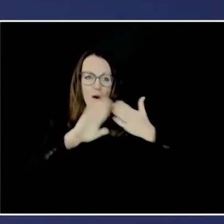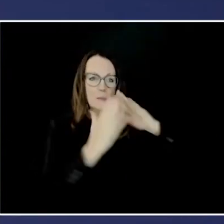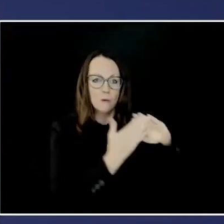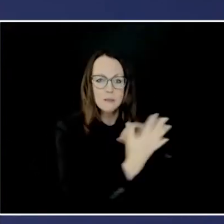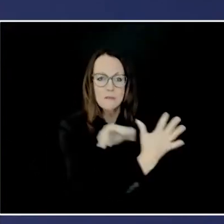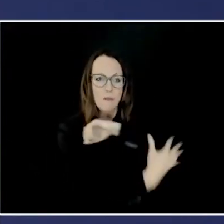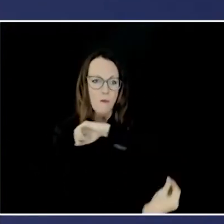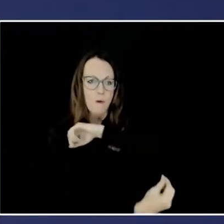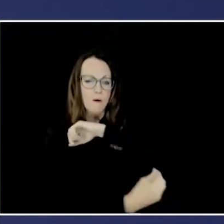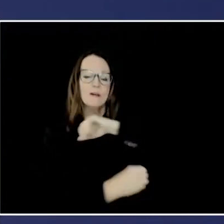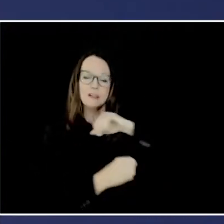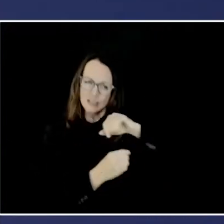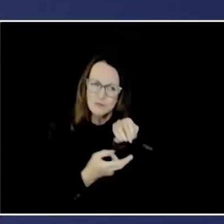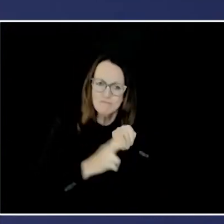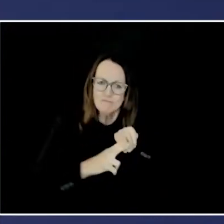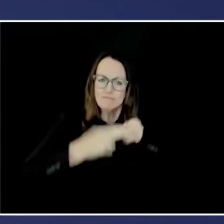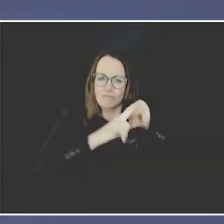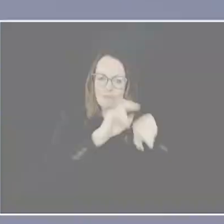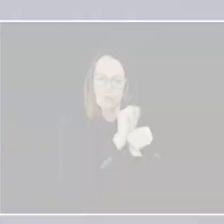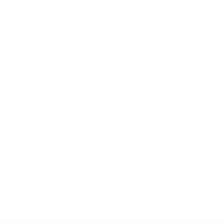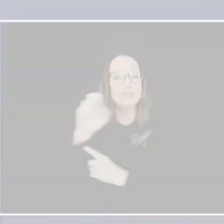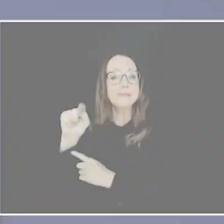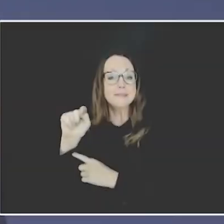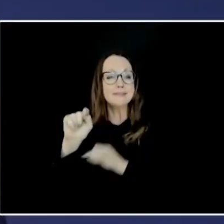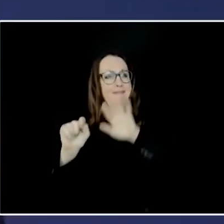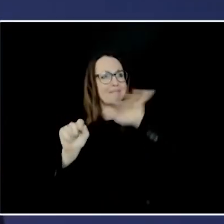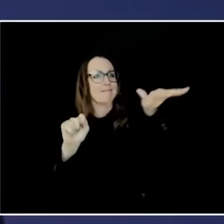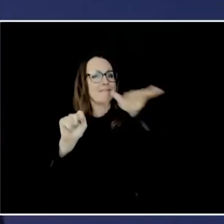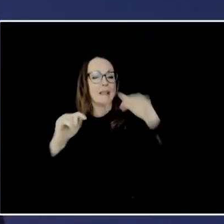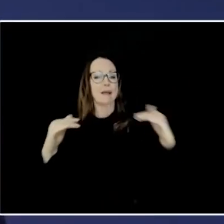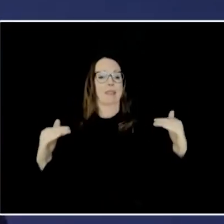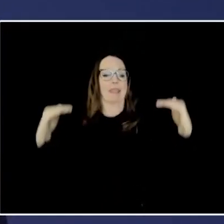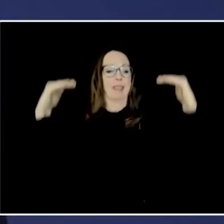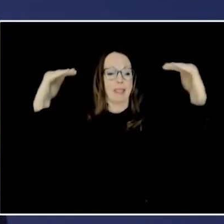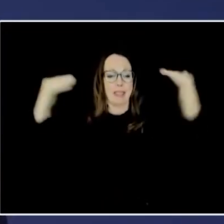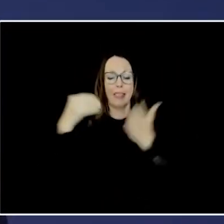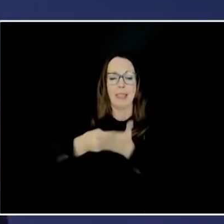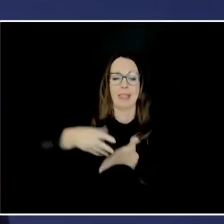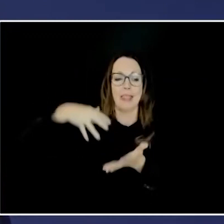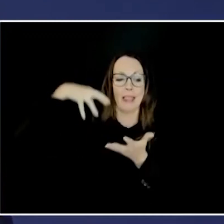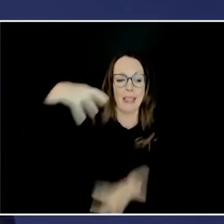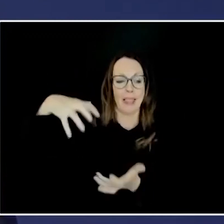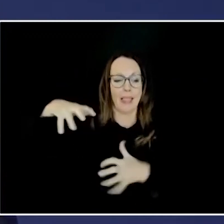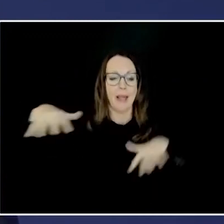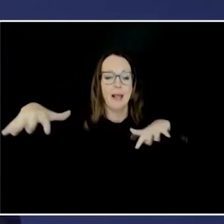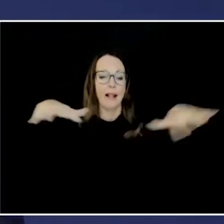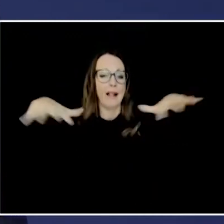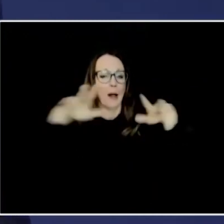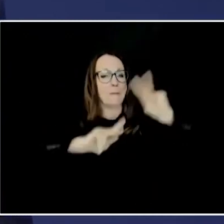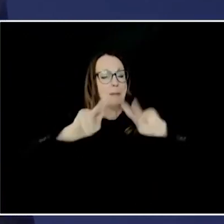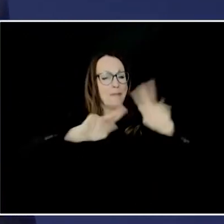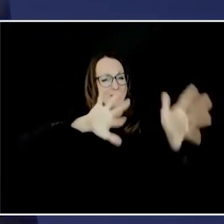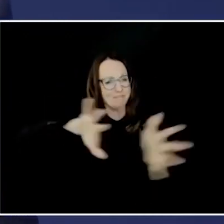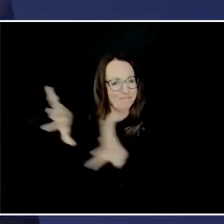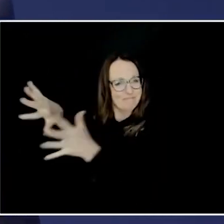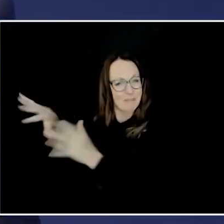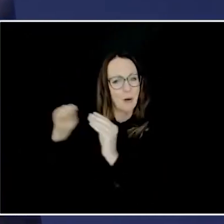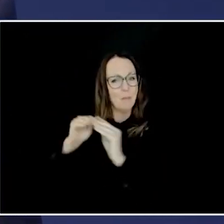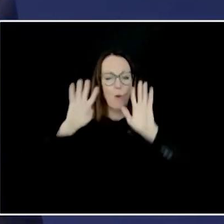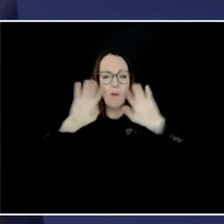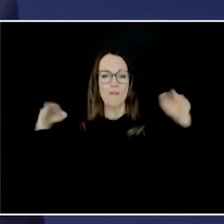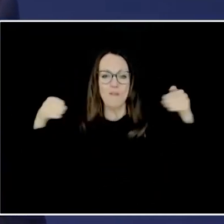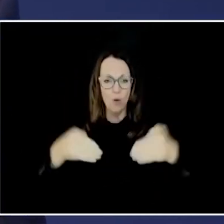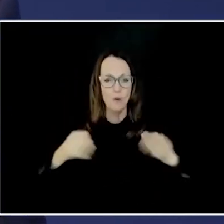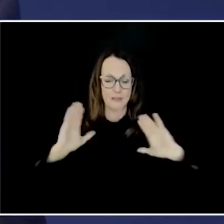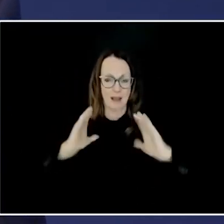America, and unions built the middle class. And our plan is working. For example, my administration announced